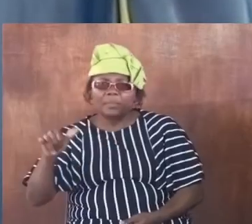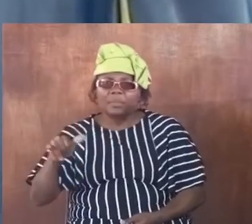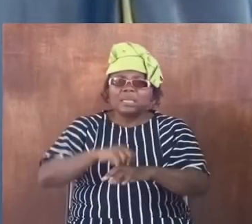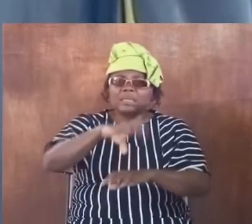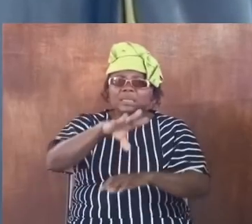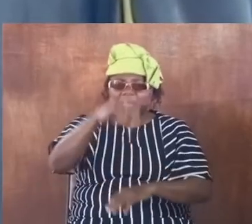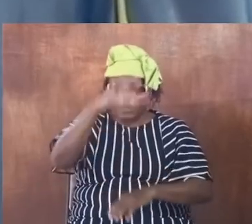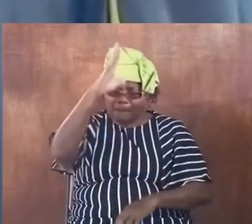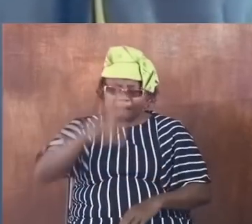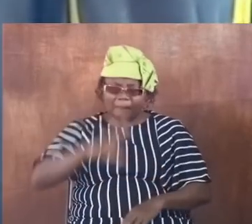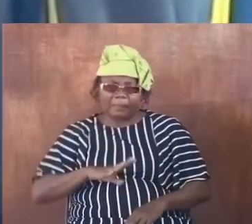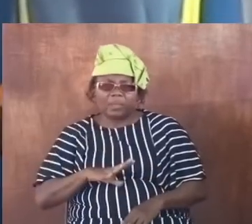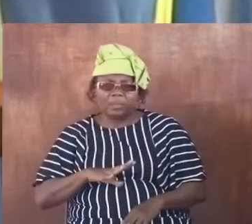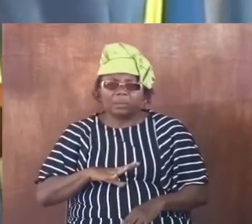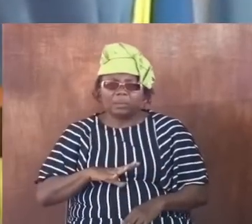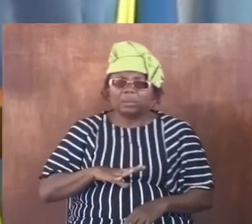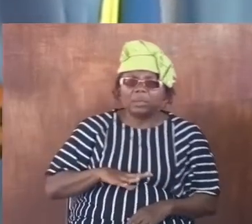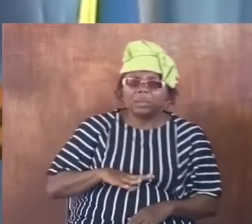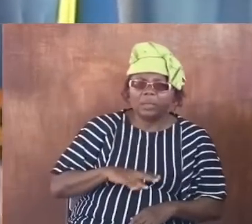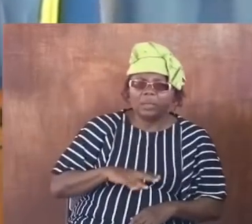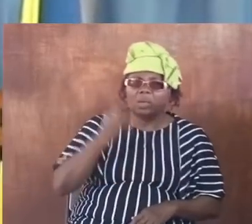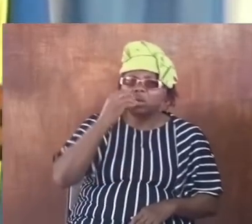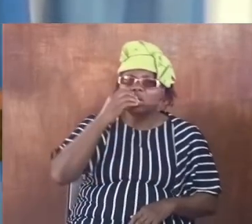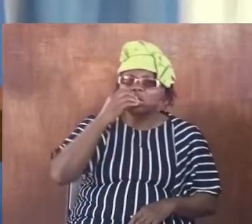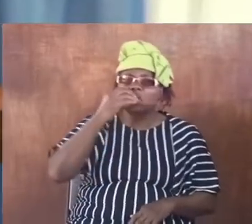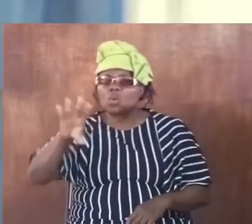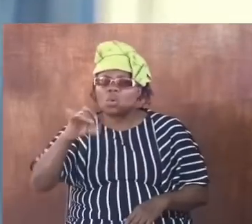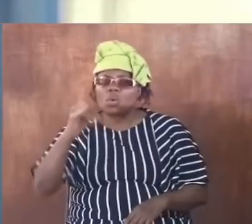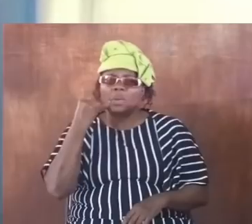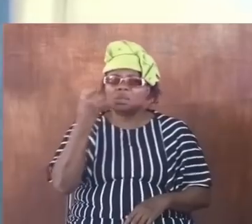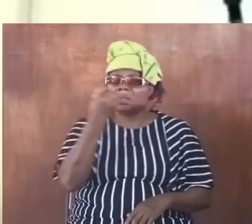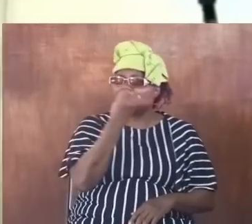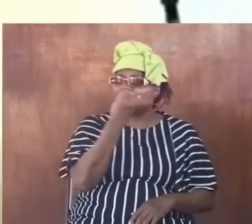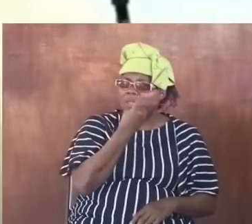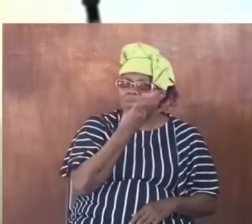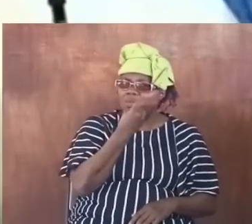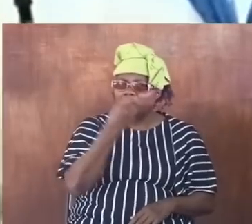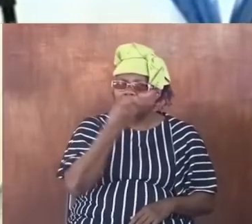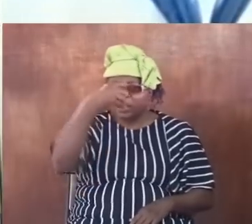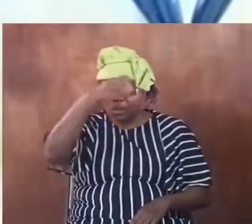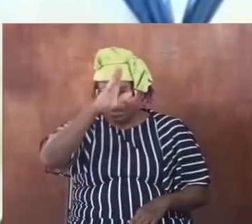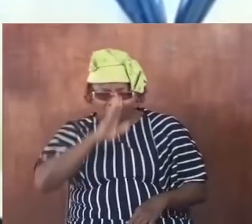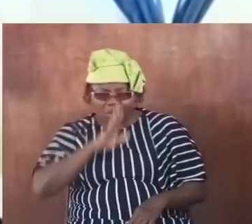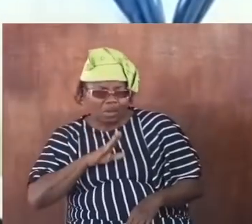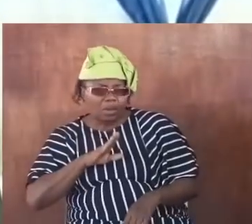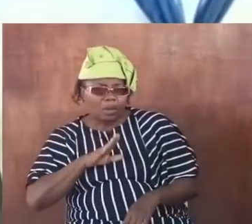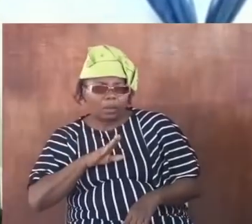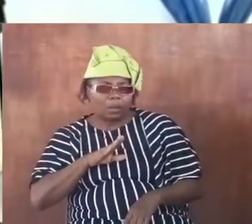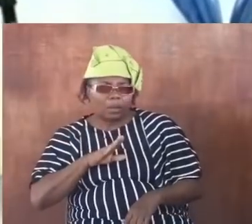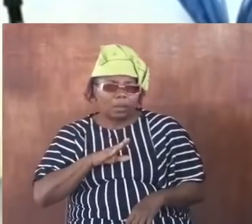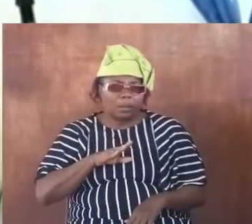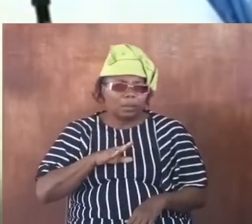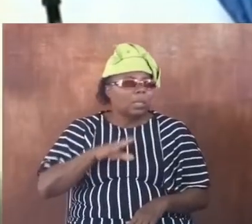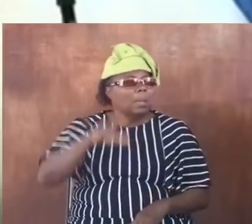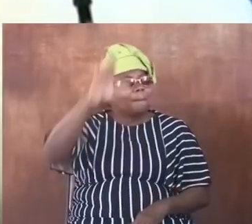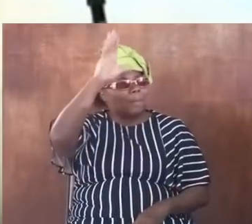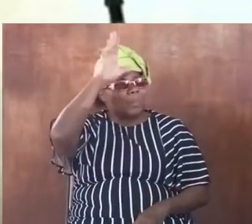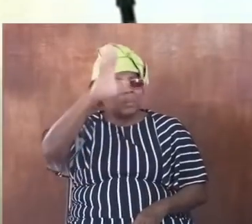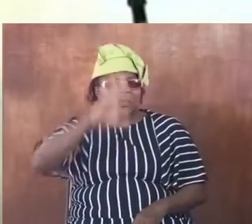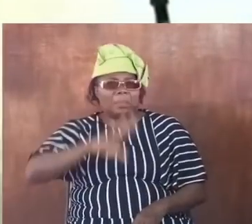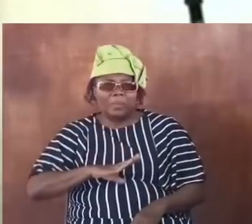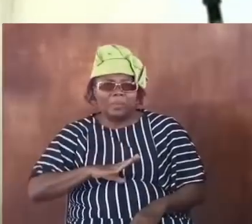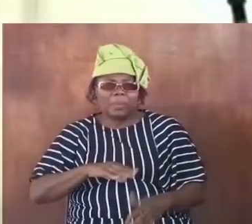Israel. And him talk to God, and God tell him, say, send where the man. And him send them where. But the Bible